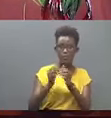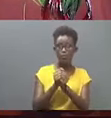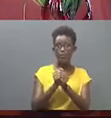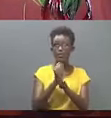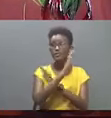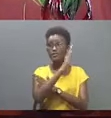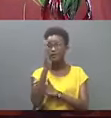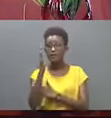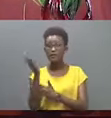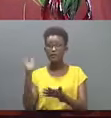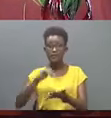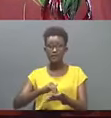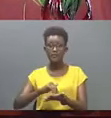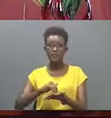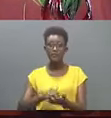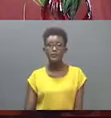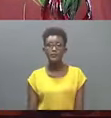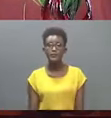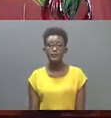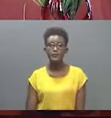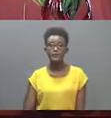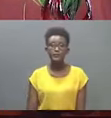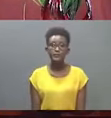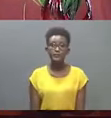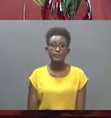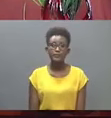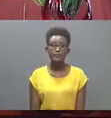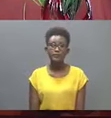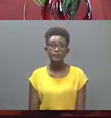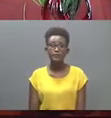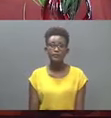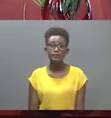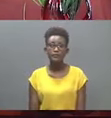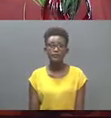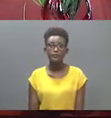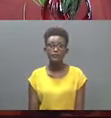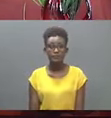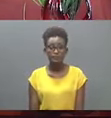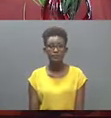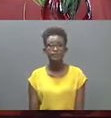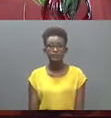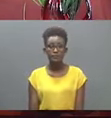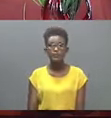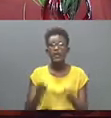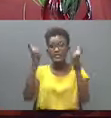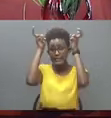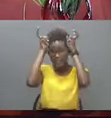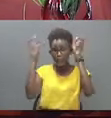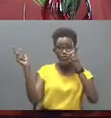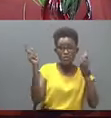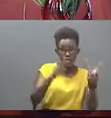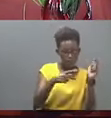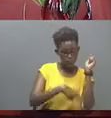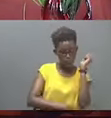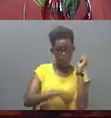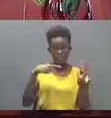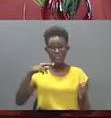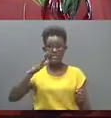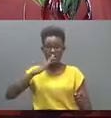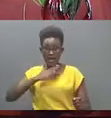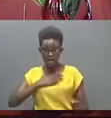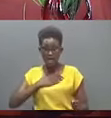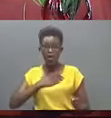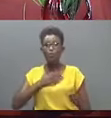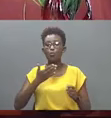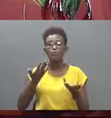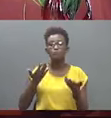again. Yes, yaje kugira ngo twongere twiyunge n'Imana yacu. The devil comes to steal our identity. Satani